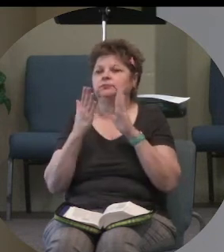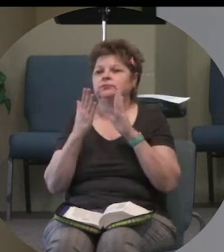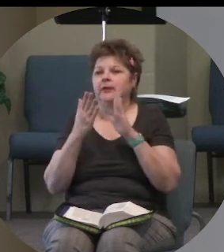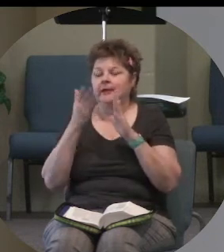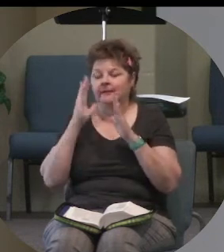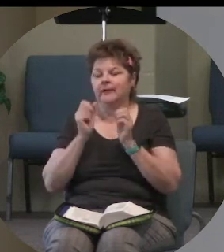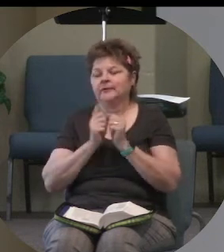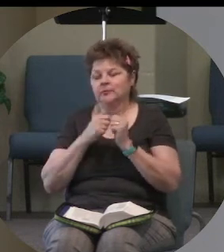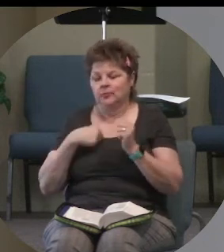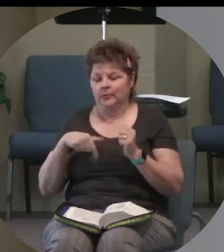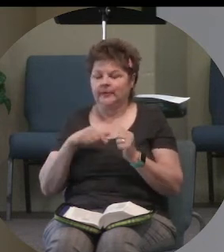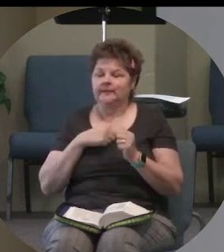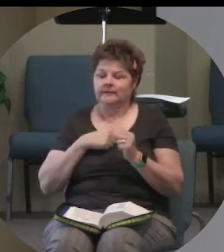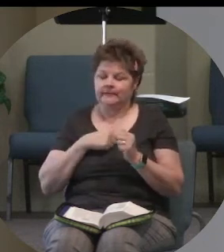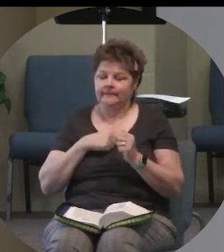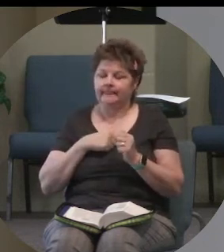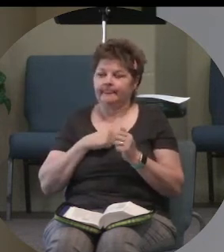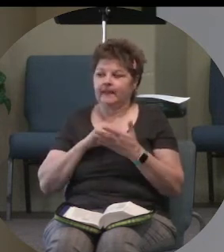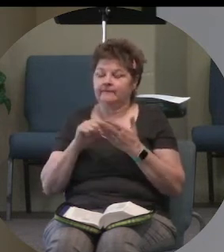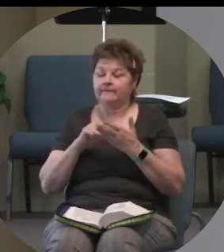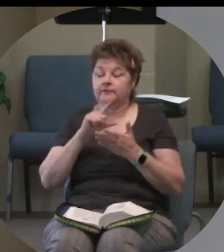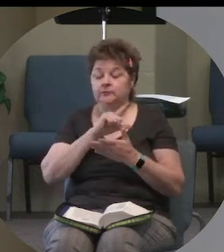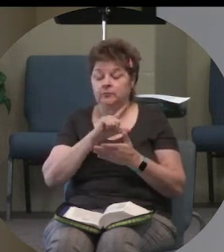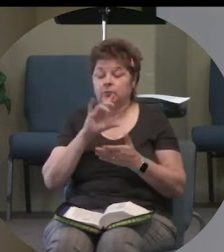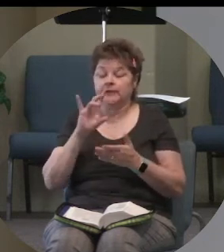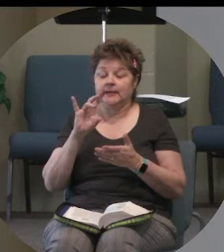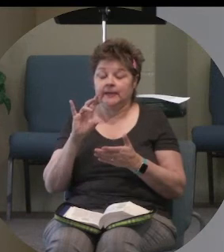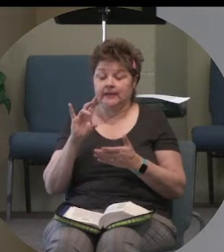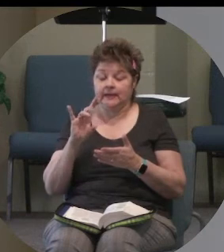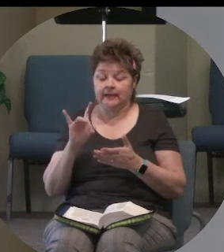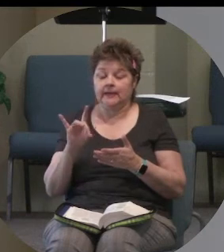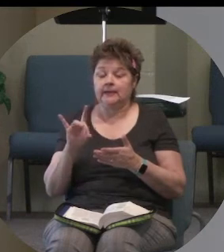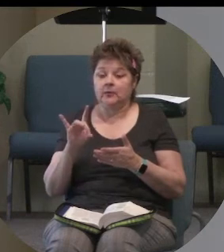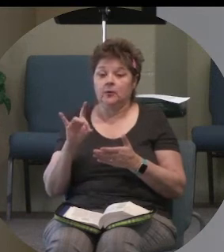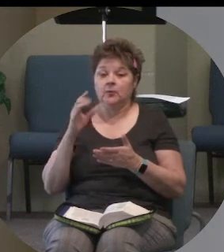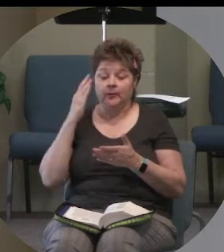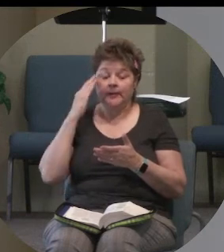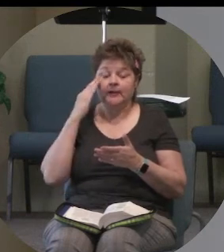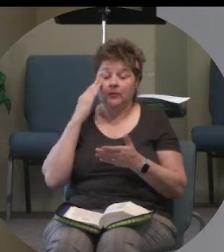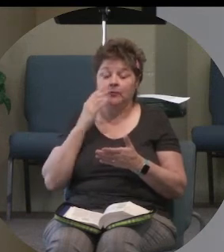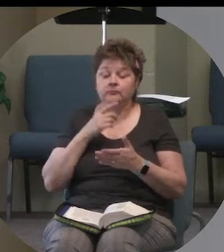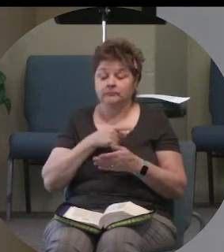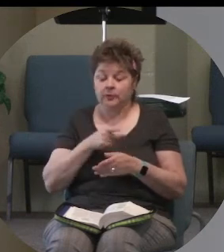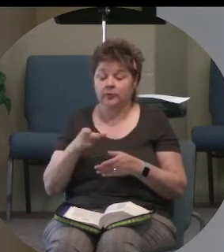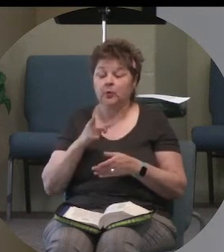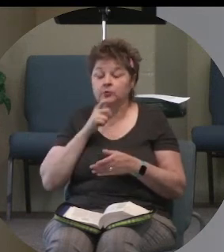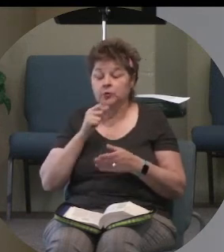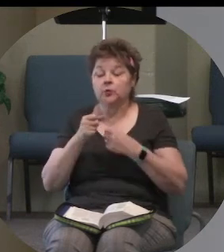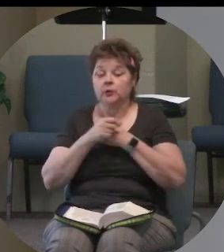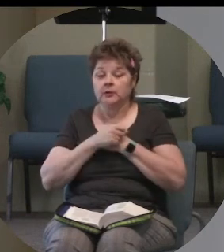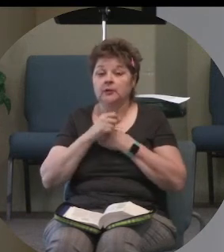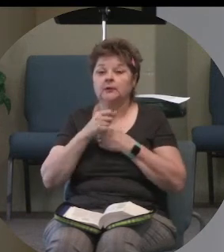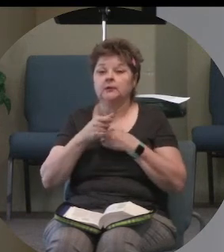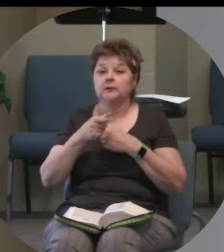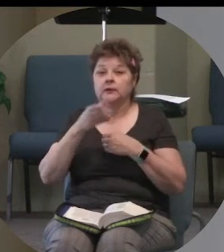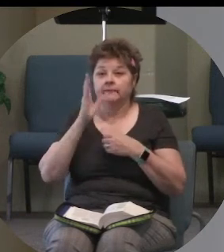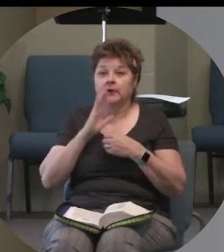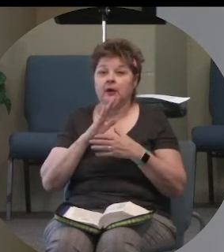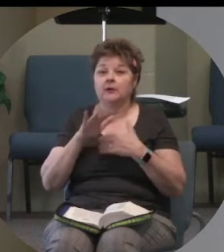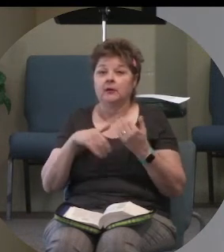with us. In verse 28, it says, and we know that for those who love God, all things work together for